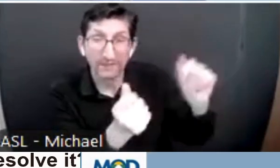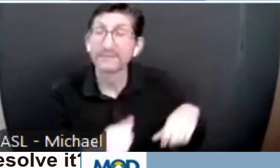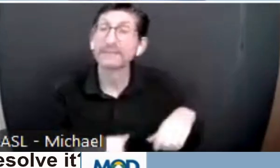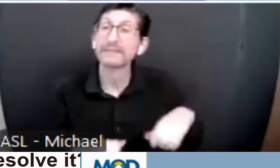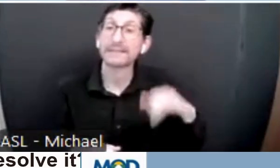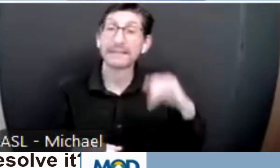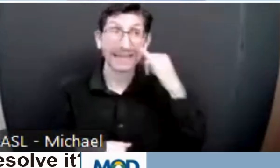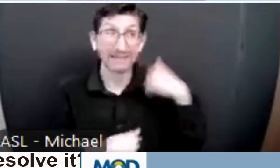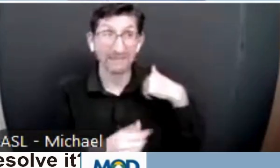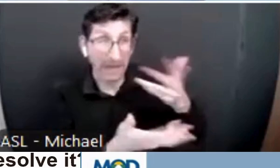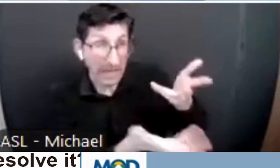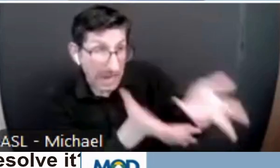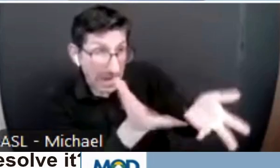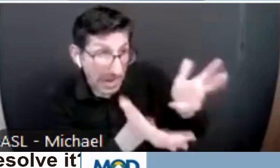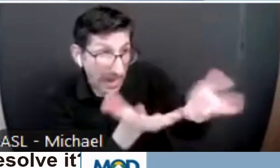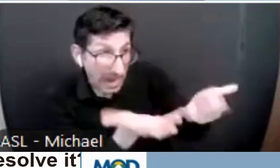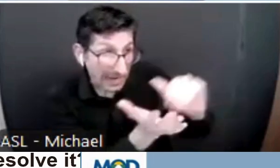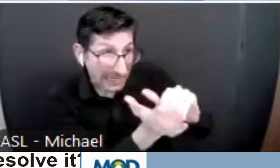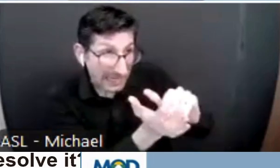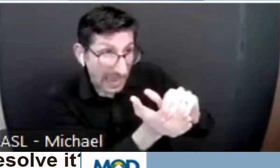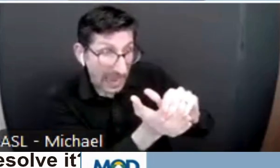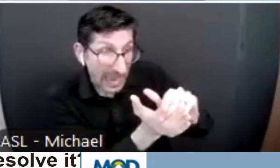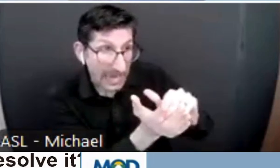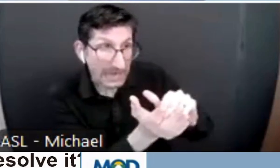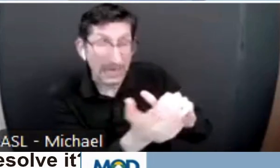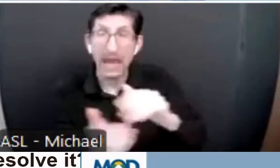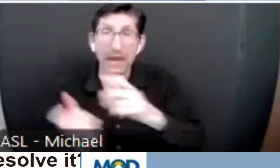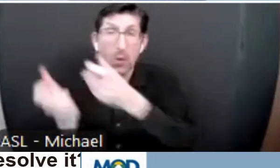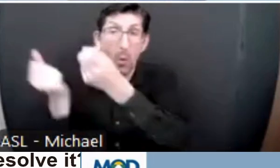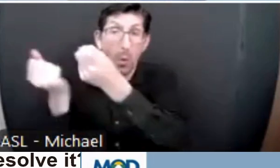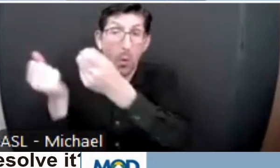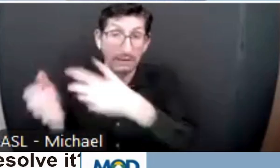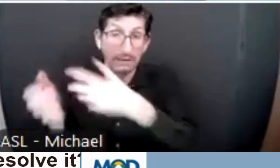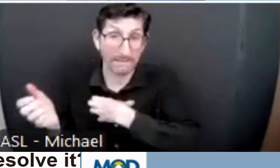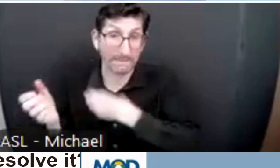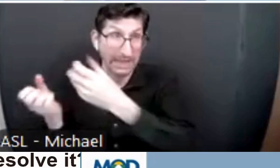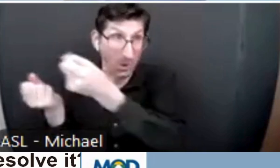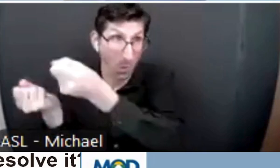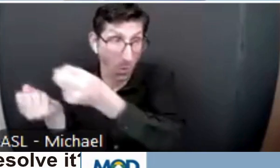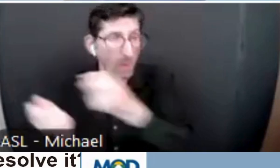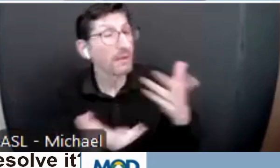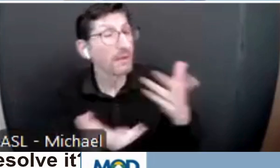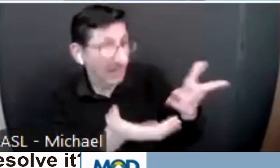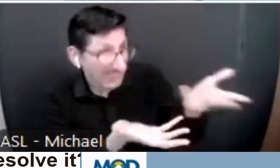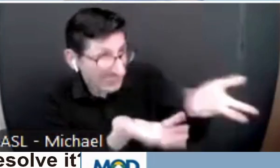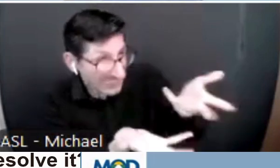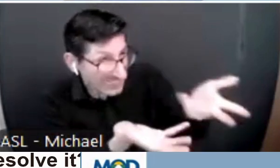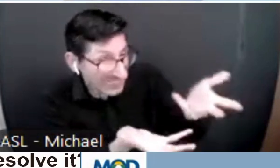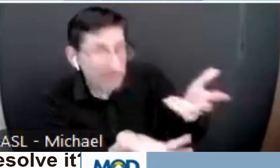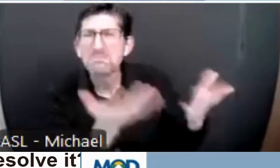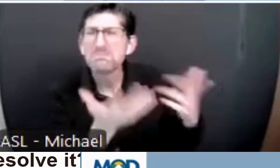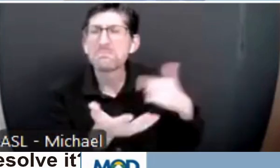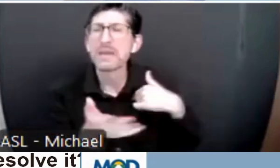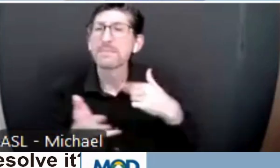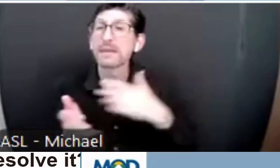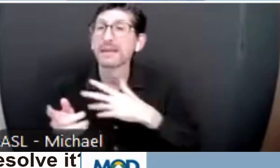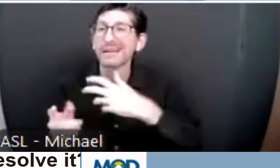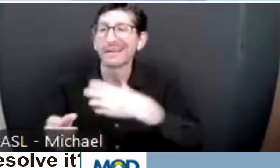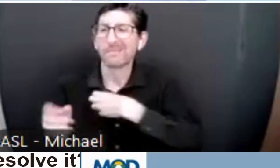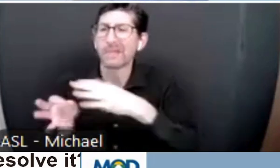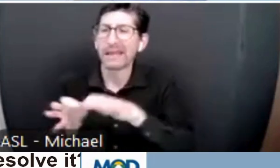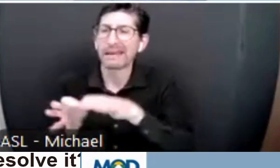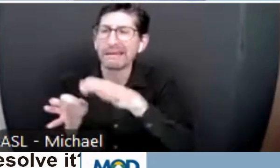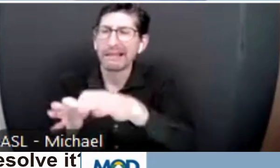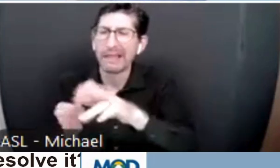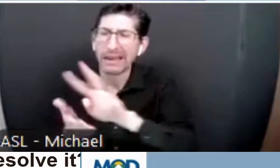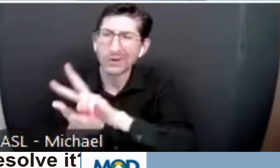filing a complaint, it's only going to delay you by a couple of weeks because you're giving them a little bit of time to respond. And if they say no,